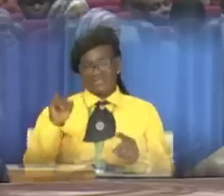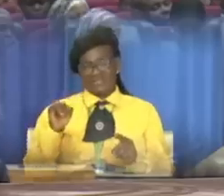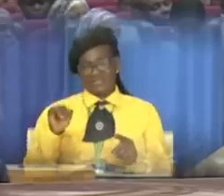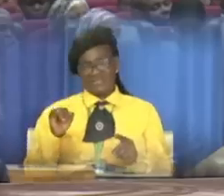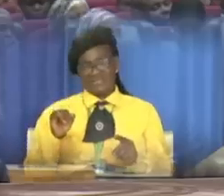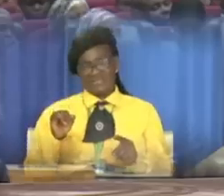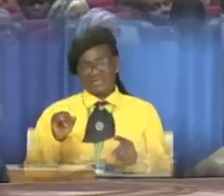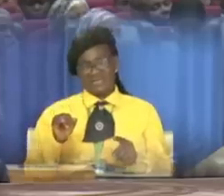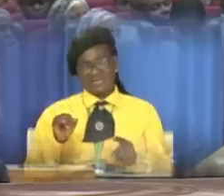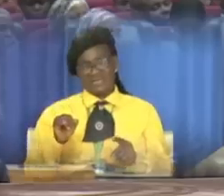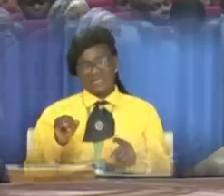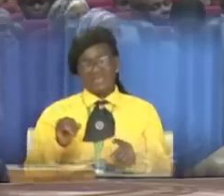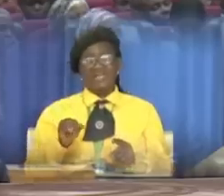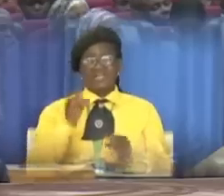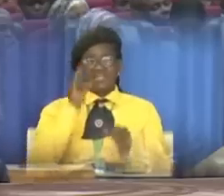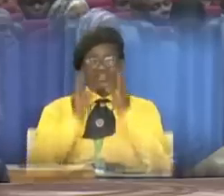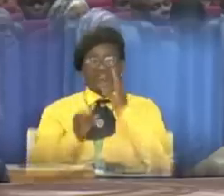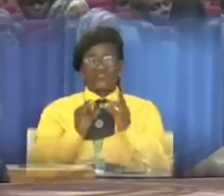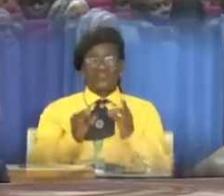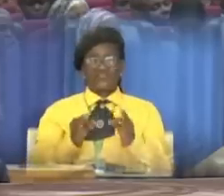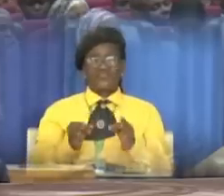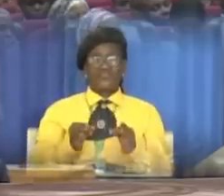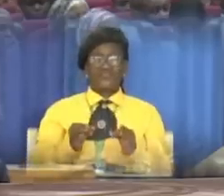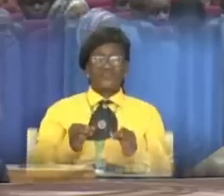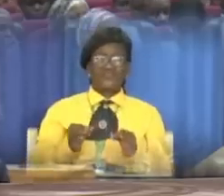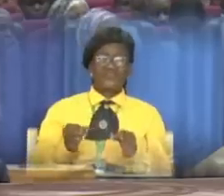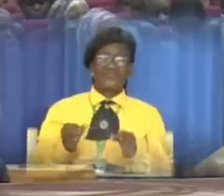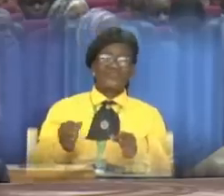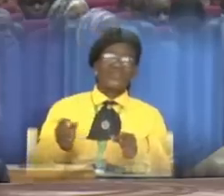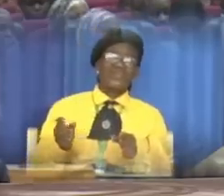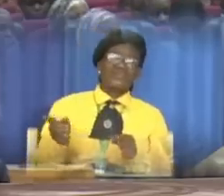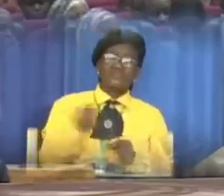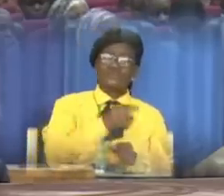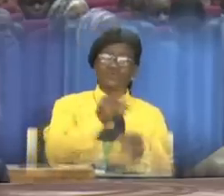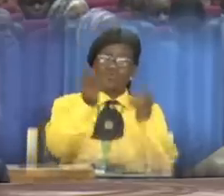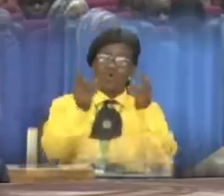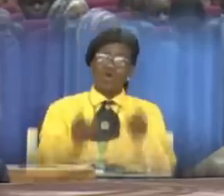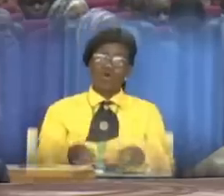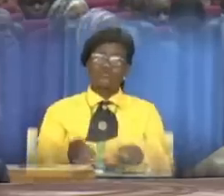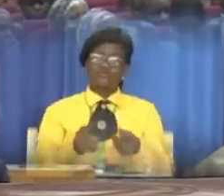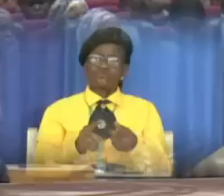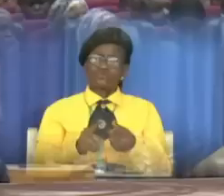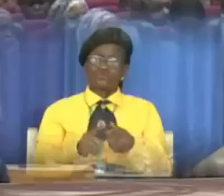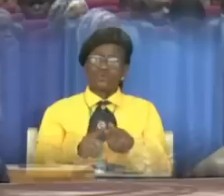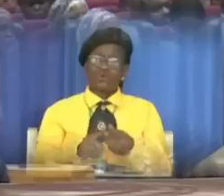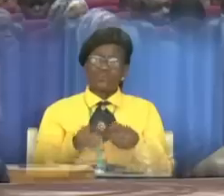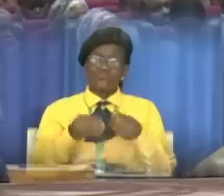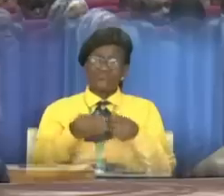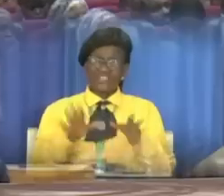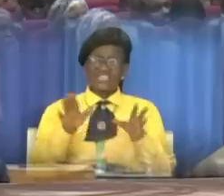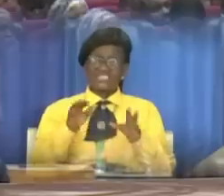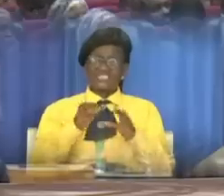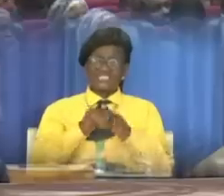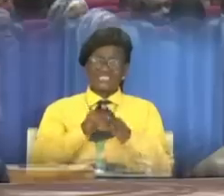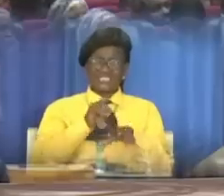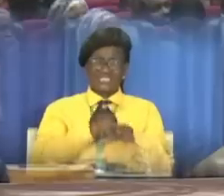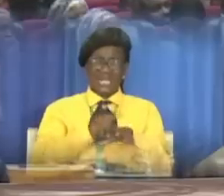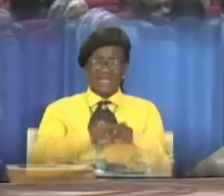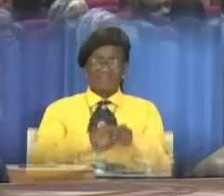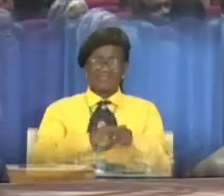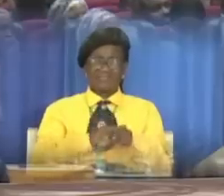do some continuous fasting so that you can get it out of the way. If you can fast for 21 days a